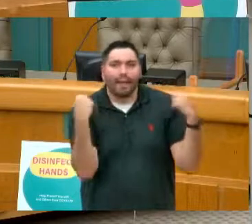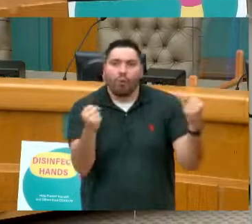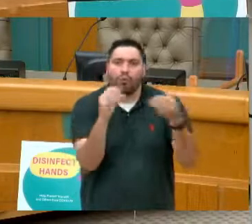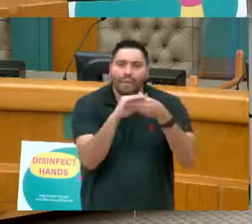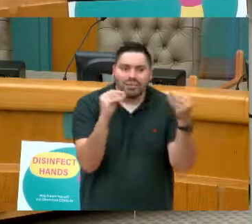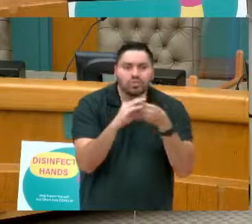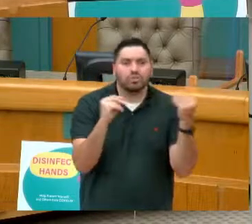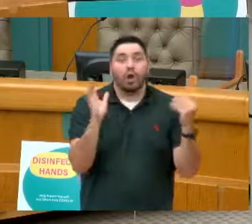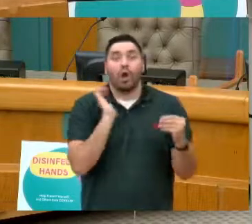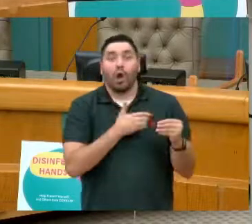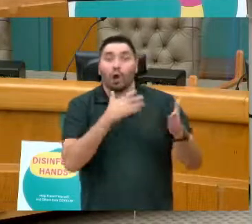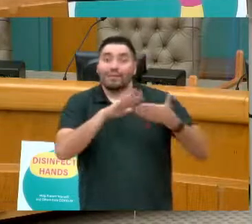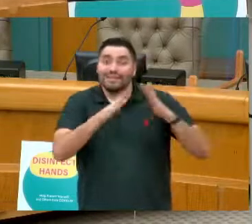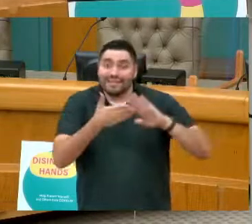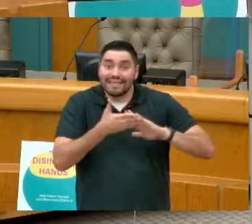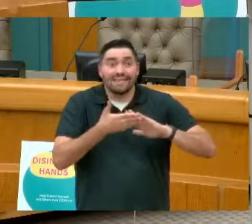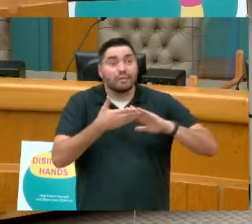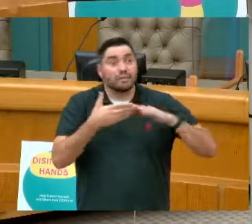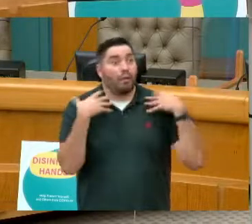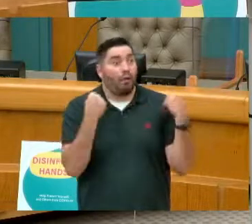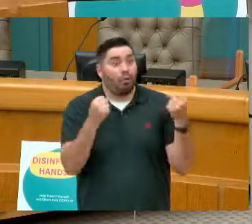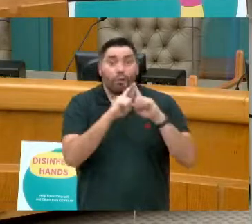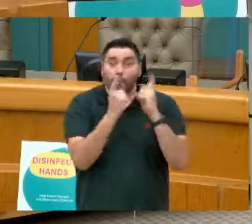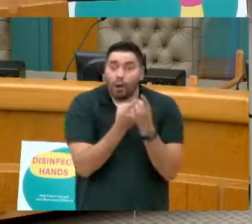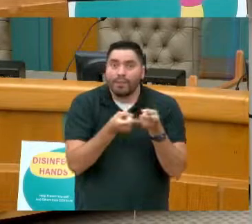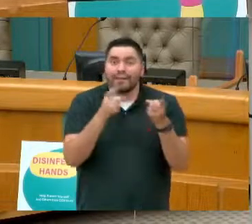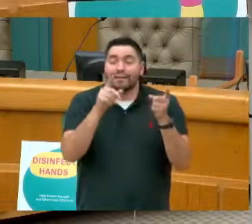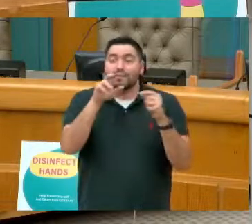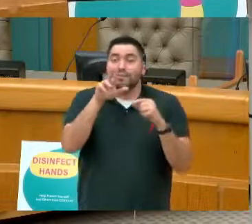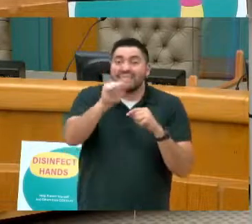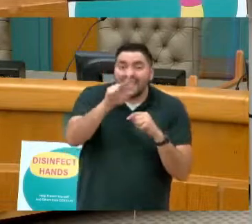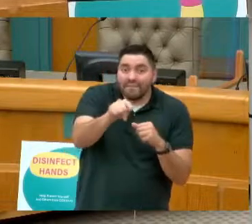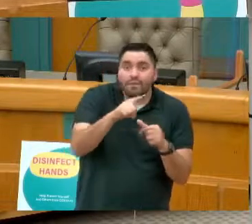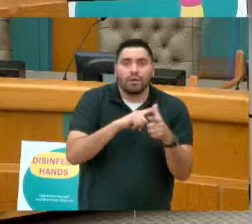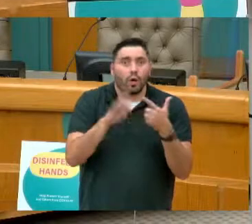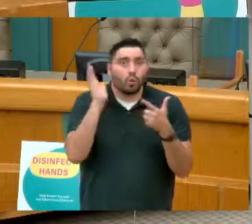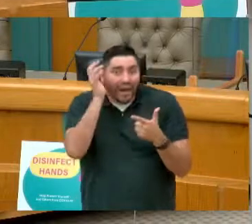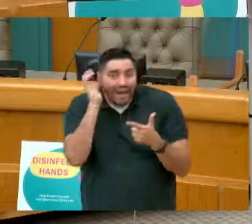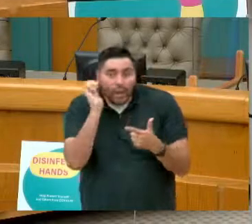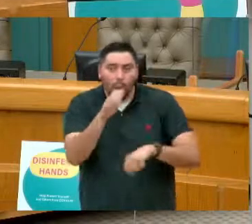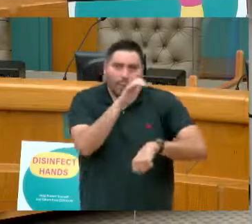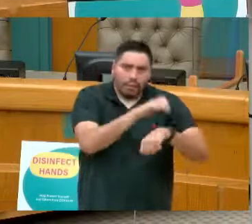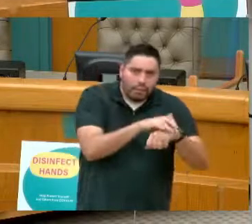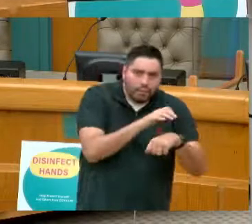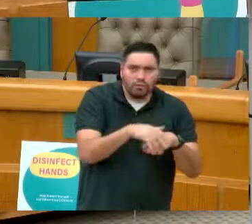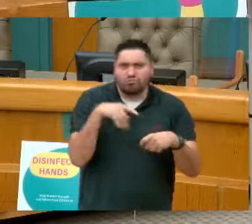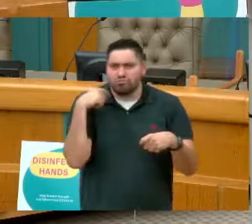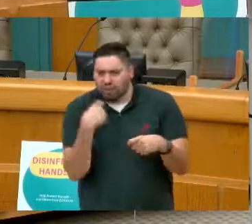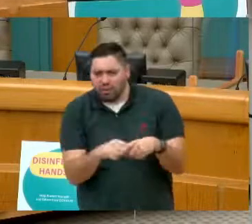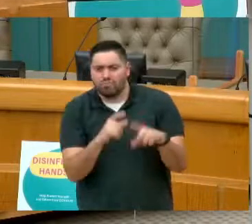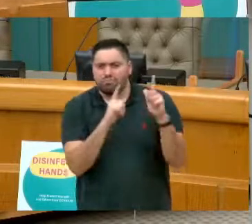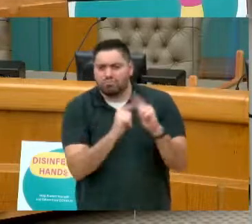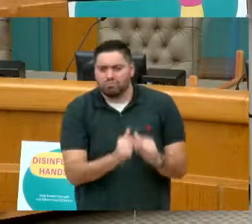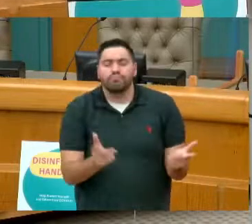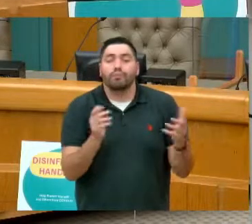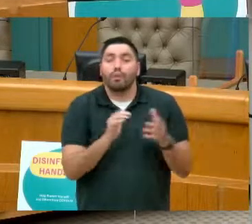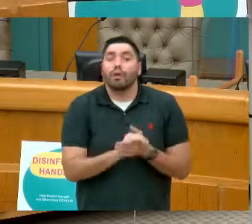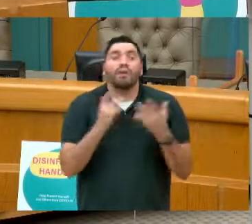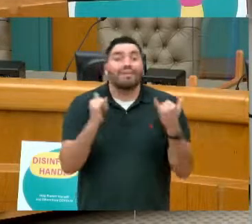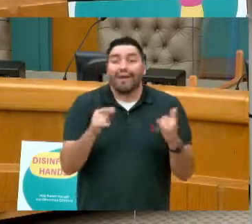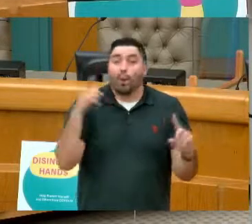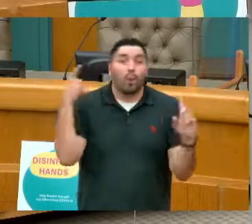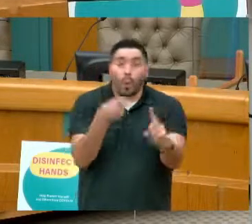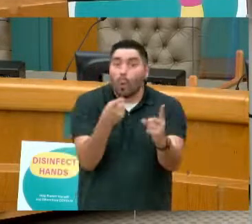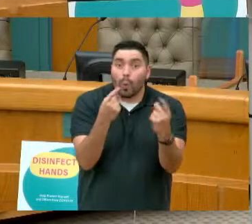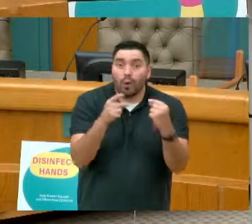win-win, and it's a good day for the county budget. So we're putting these good funds to work, and we hope that you will see them everywhere. You'll see